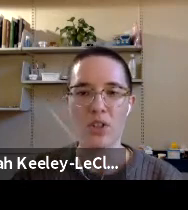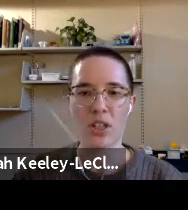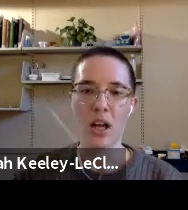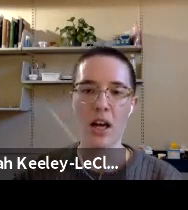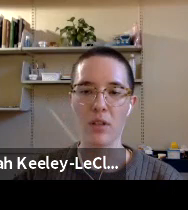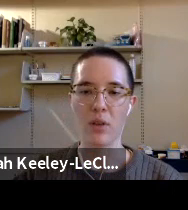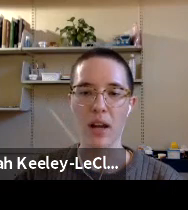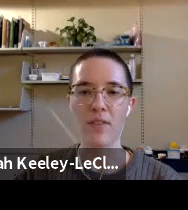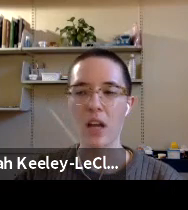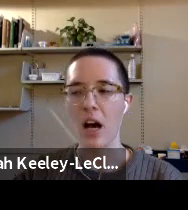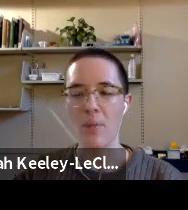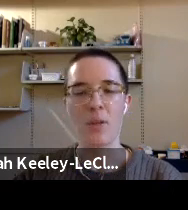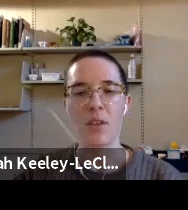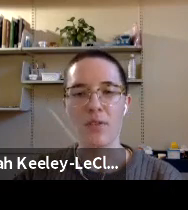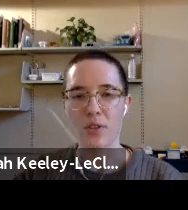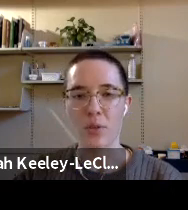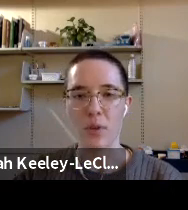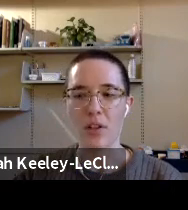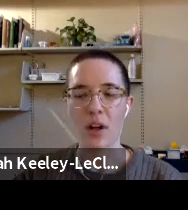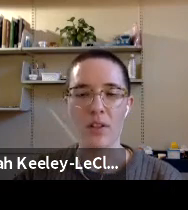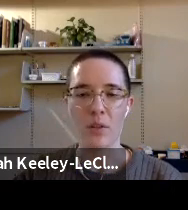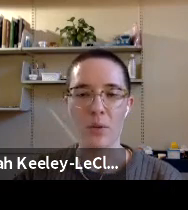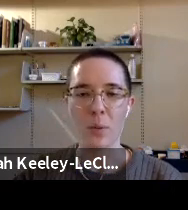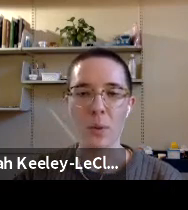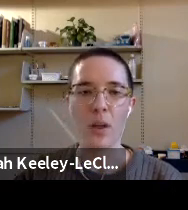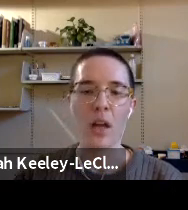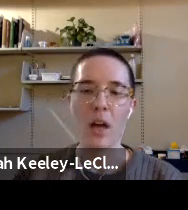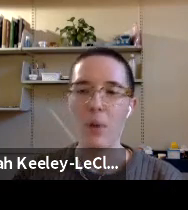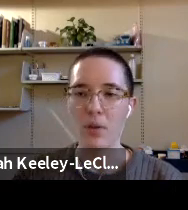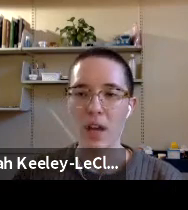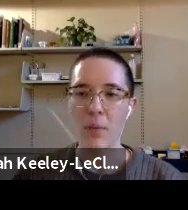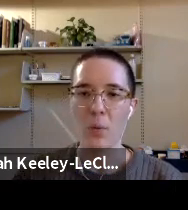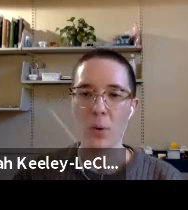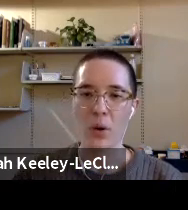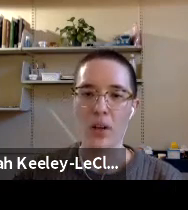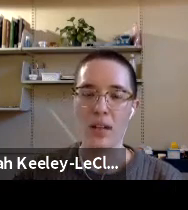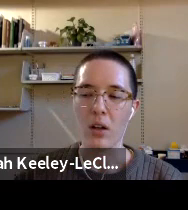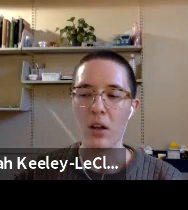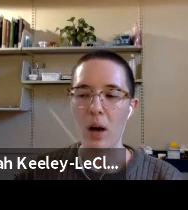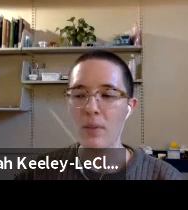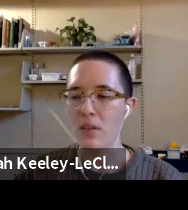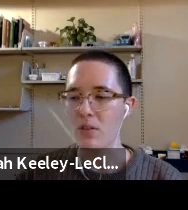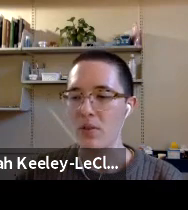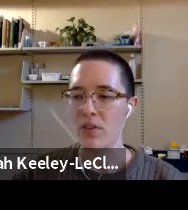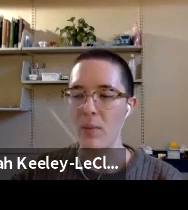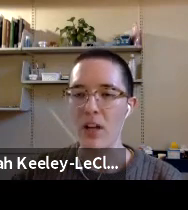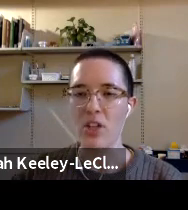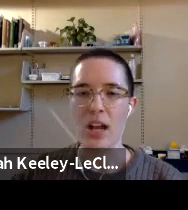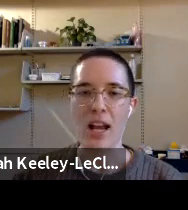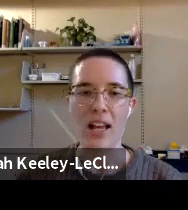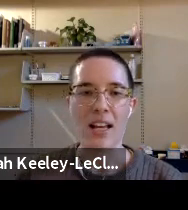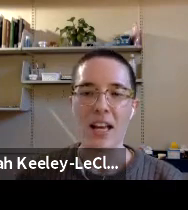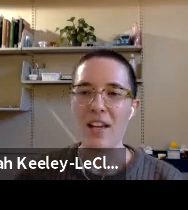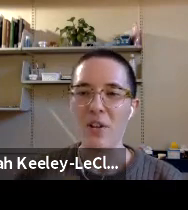the division, Henry Graves, to be the first director of the new school. And both of them were Yale alums, so it was very